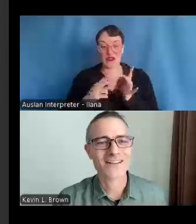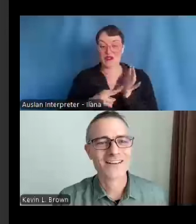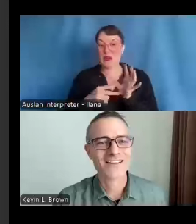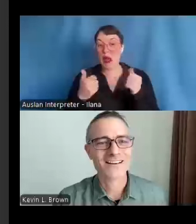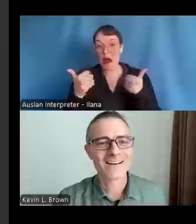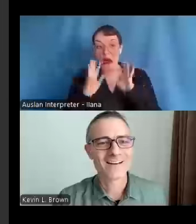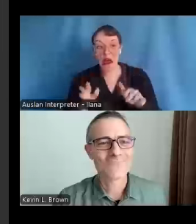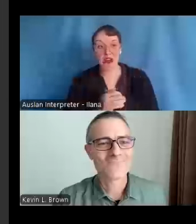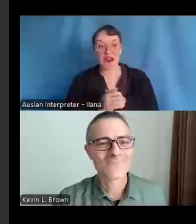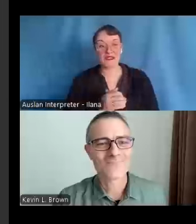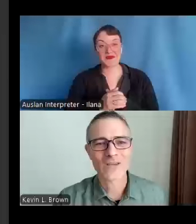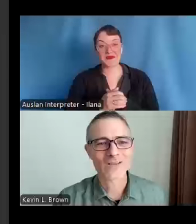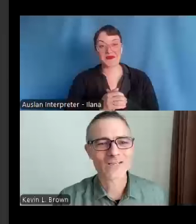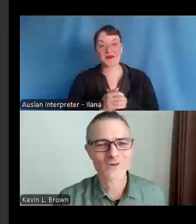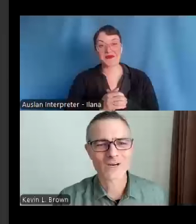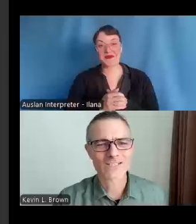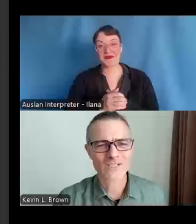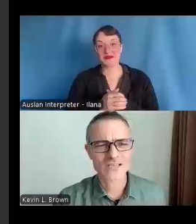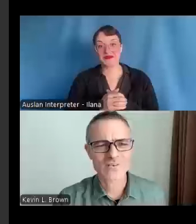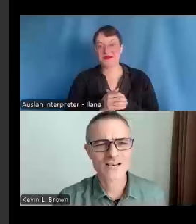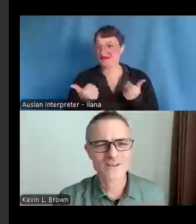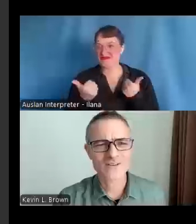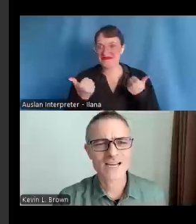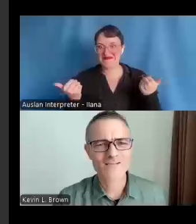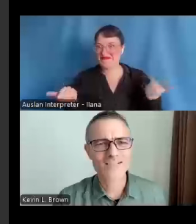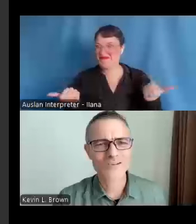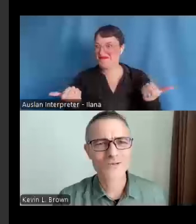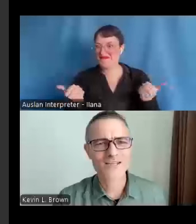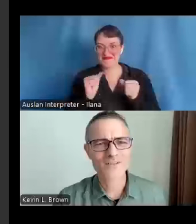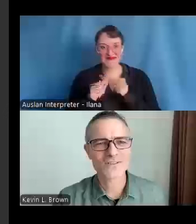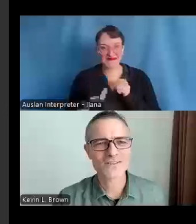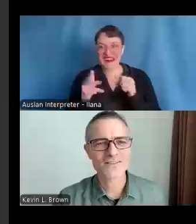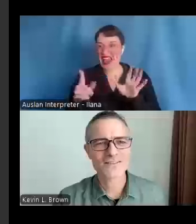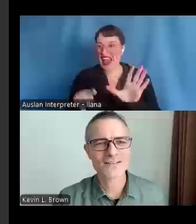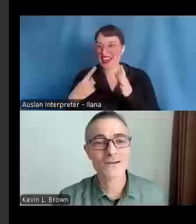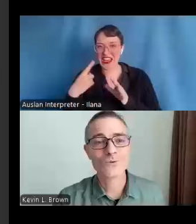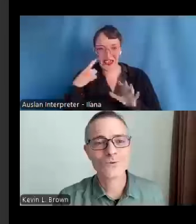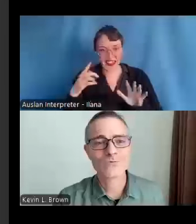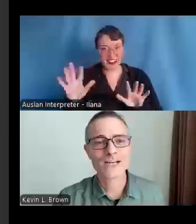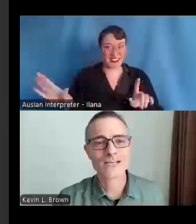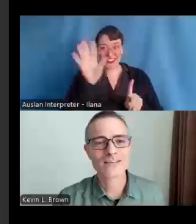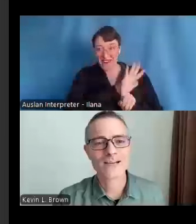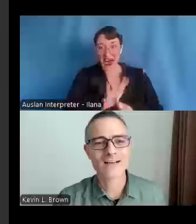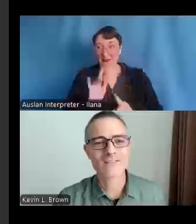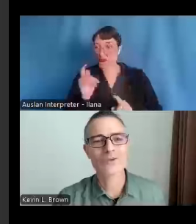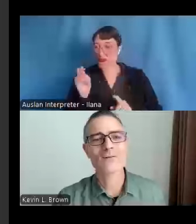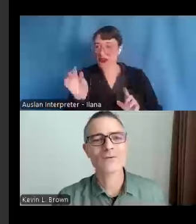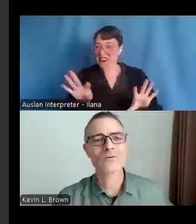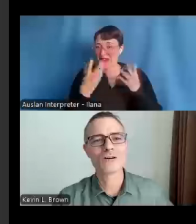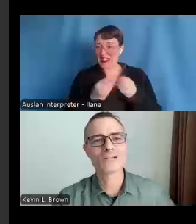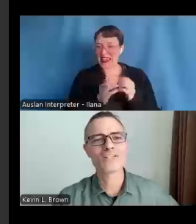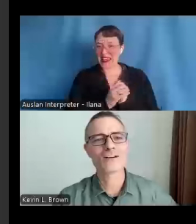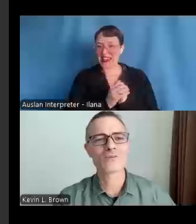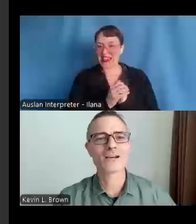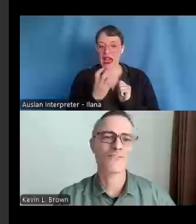that. Yeah, lots of great answers. I think we have nearly every single one covered. Ooh, we've got 2 people,